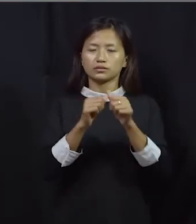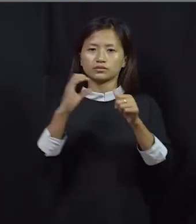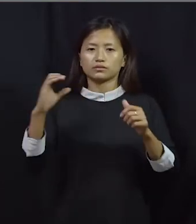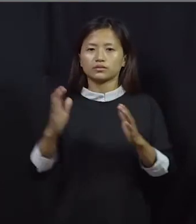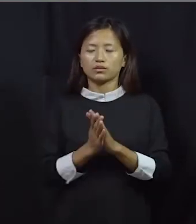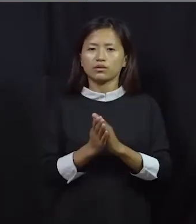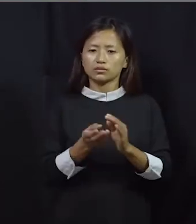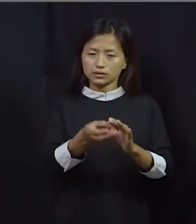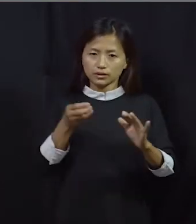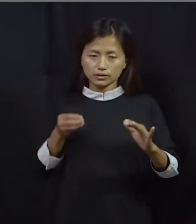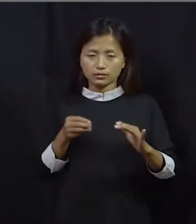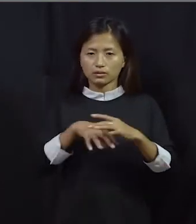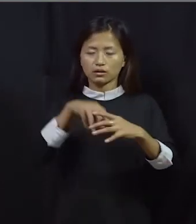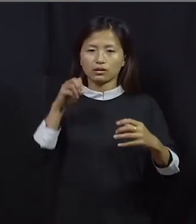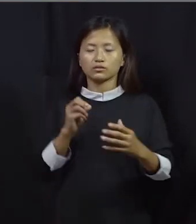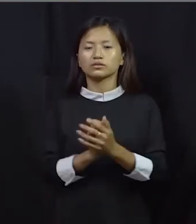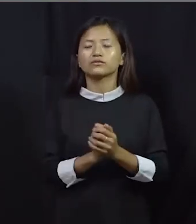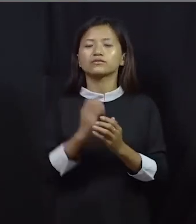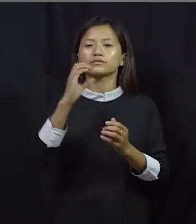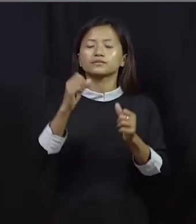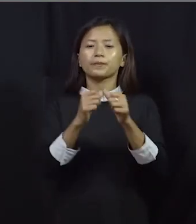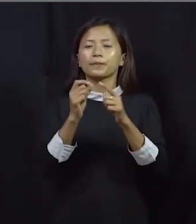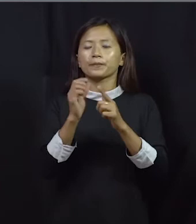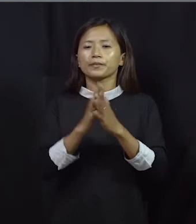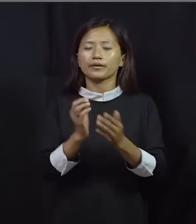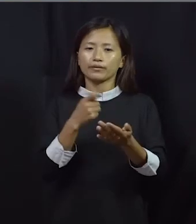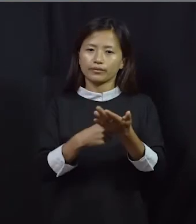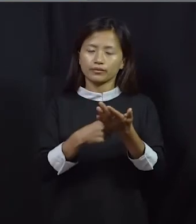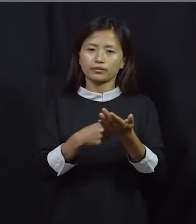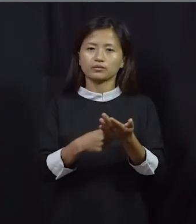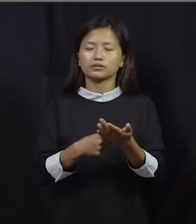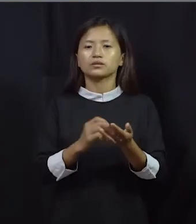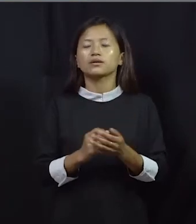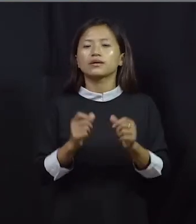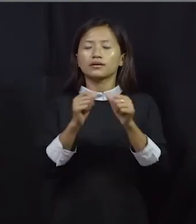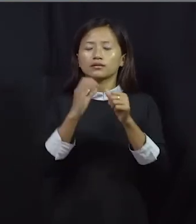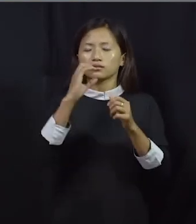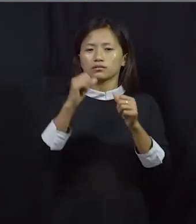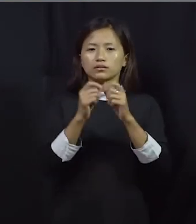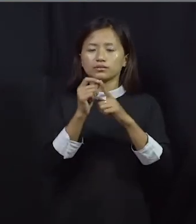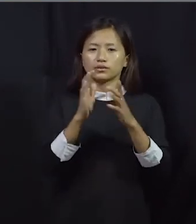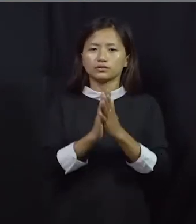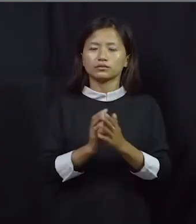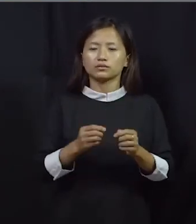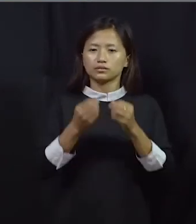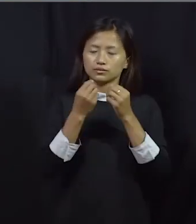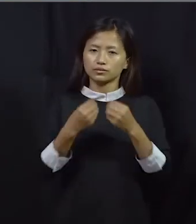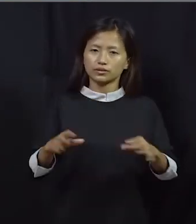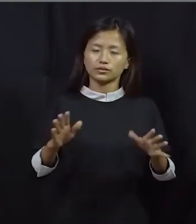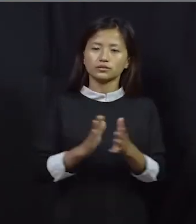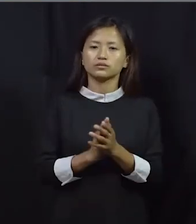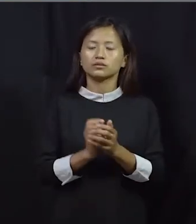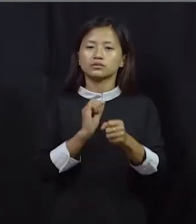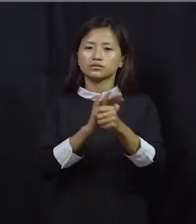of capital amount will be recorded in his capital account, and the rest, the